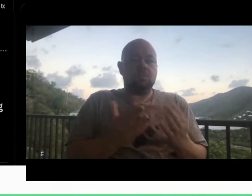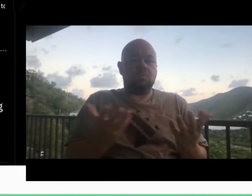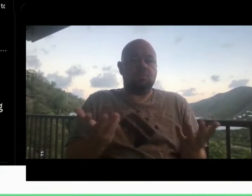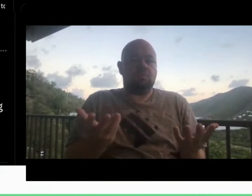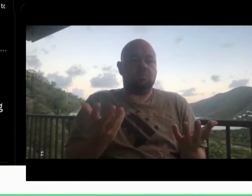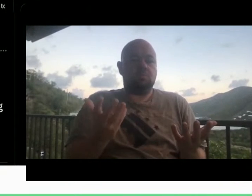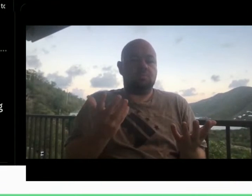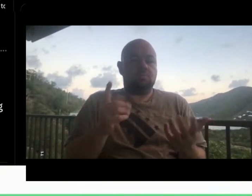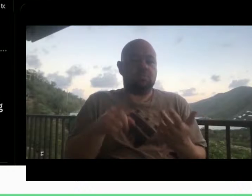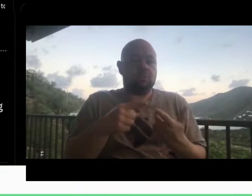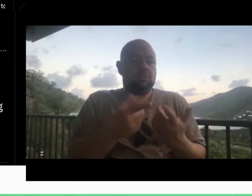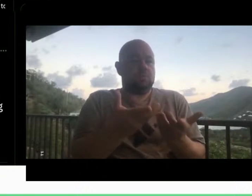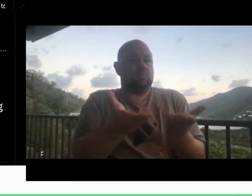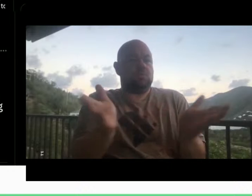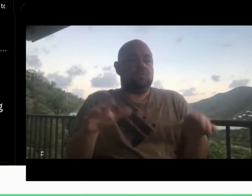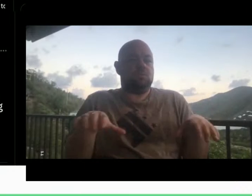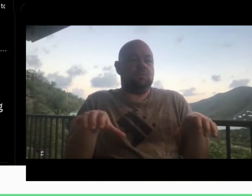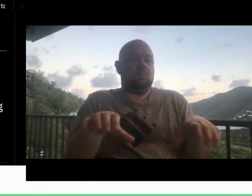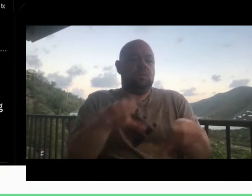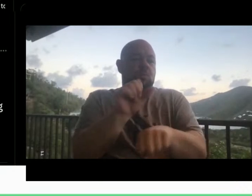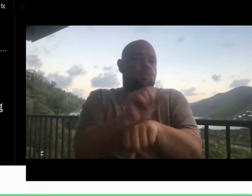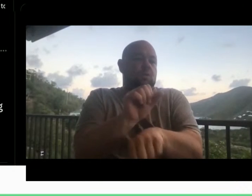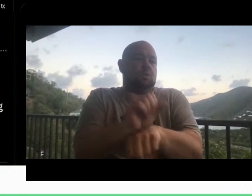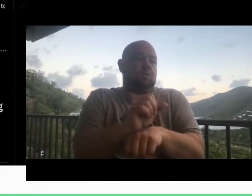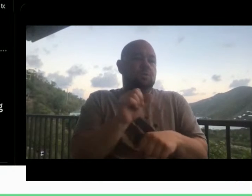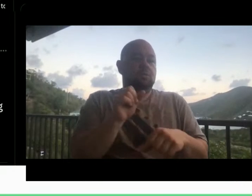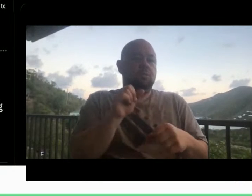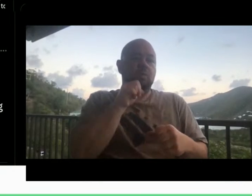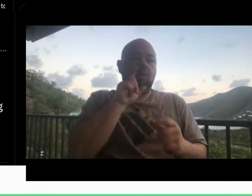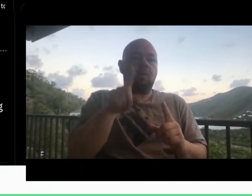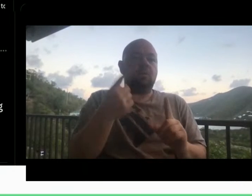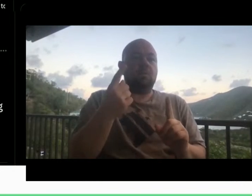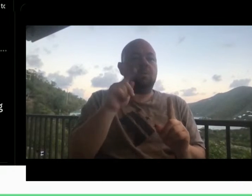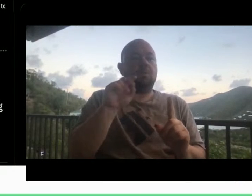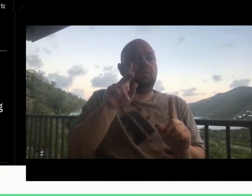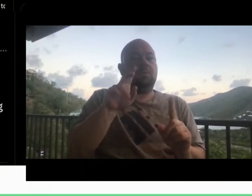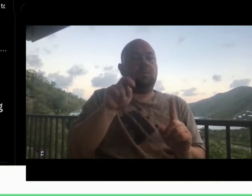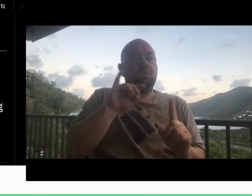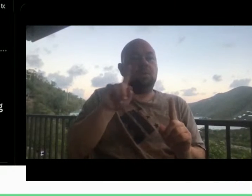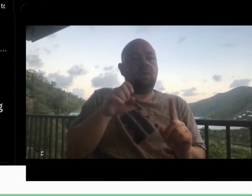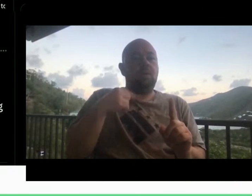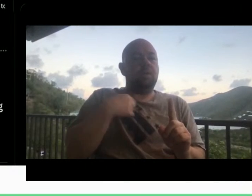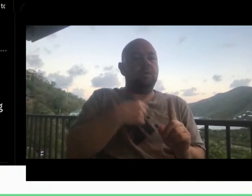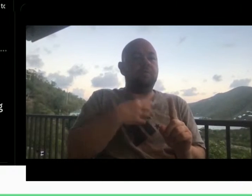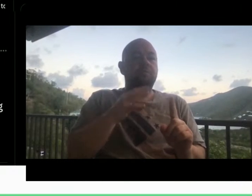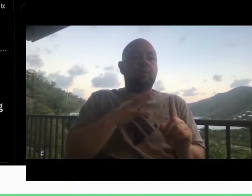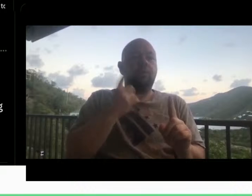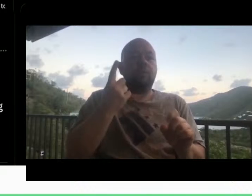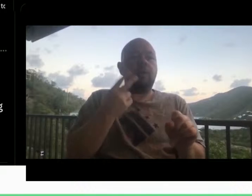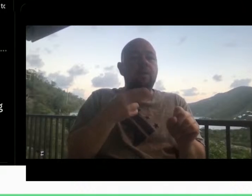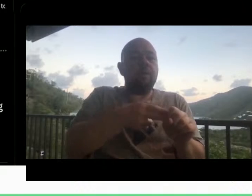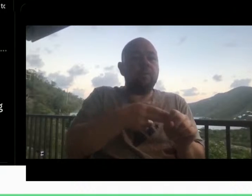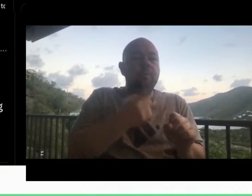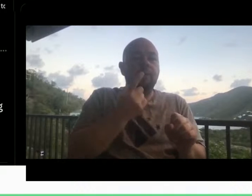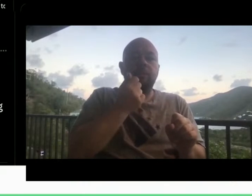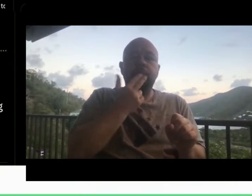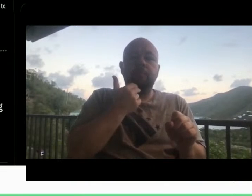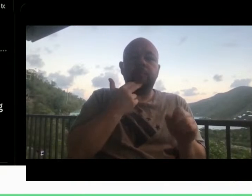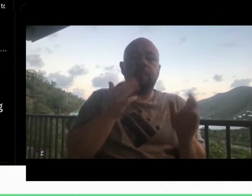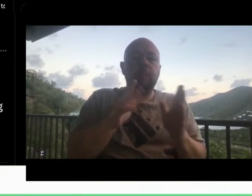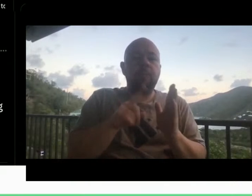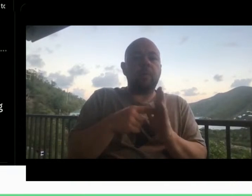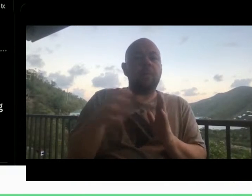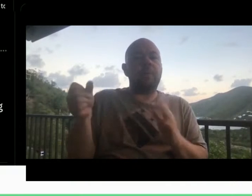our community, and our languages, to allow us to be involved in the work and not just a token as